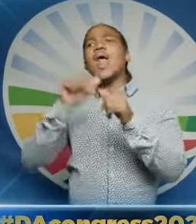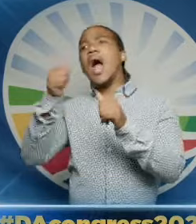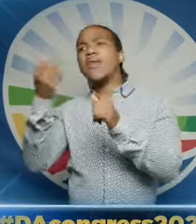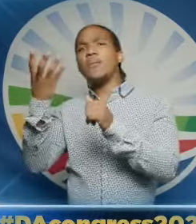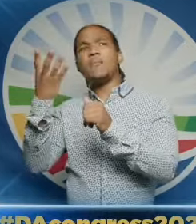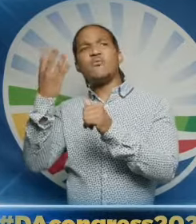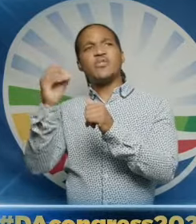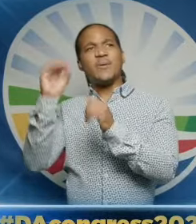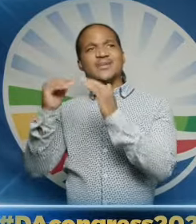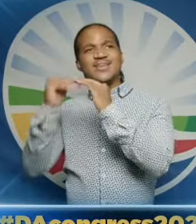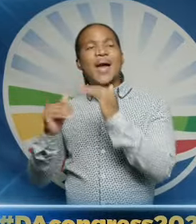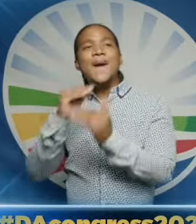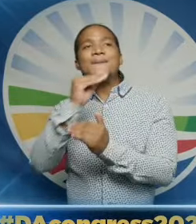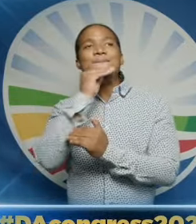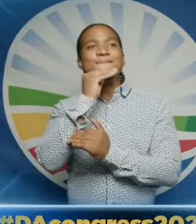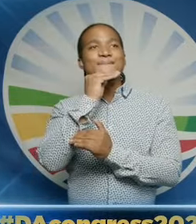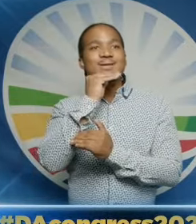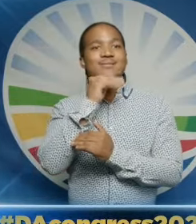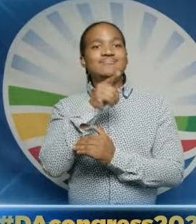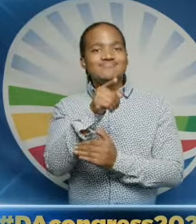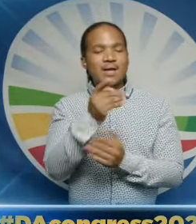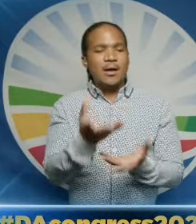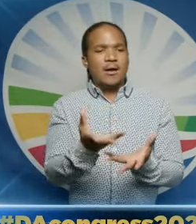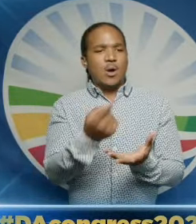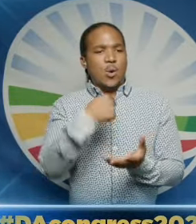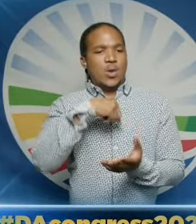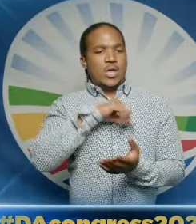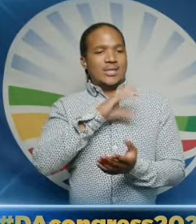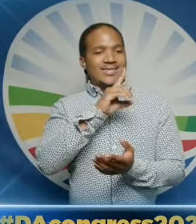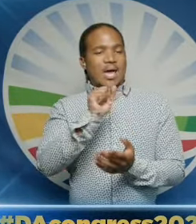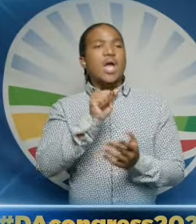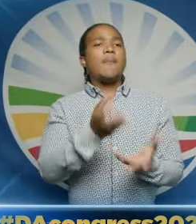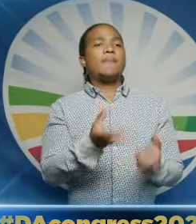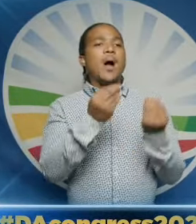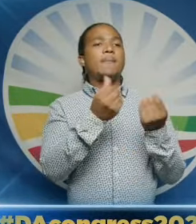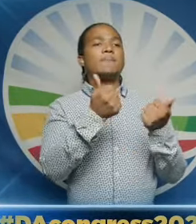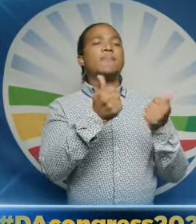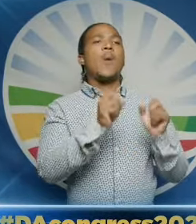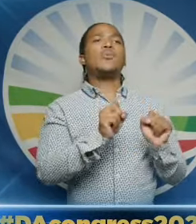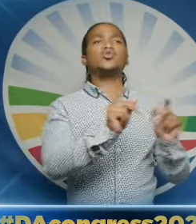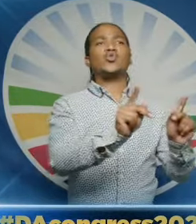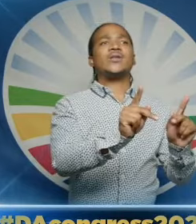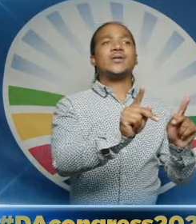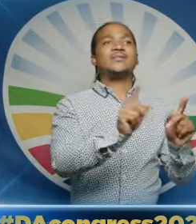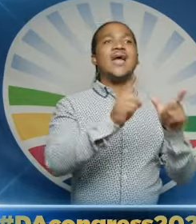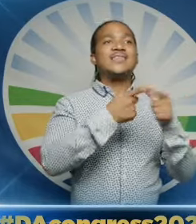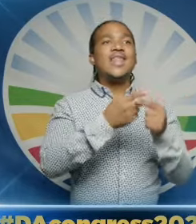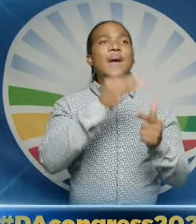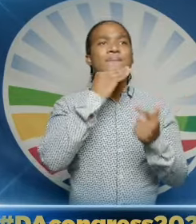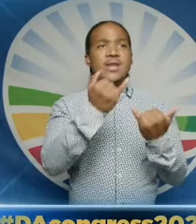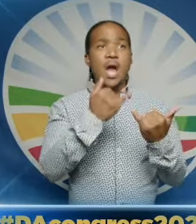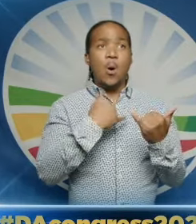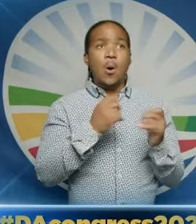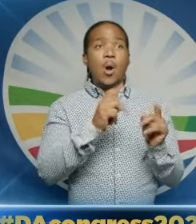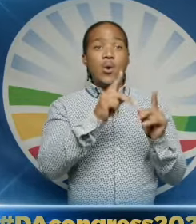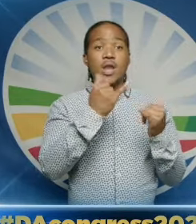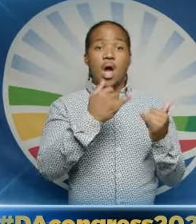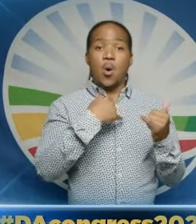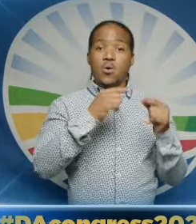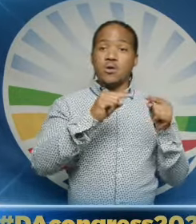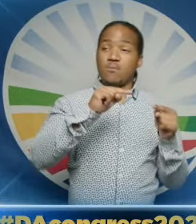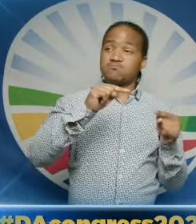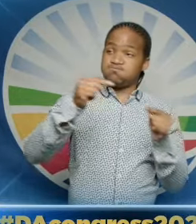40%, that presents a huge opportunity for the DA. And all of a sudden, we are not just an opposition party holding